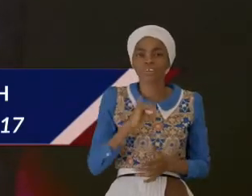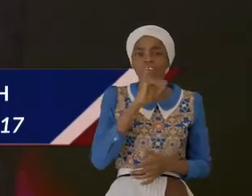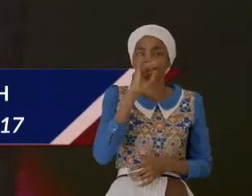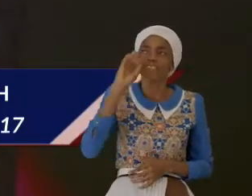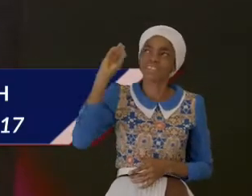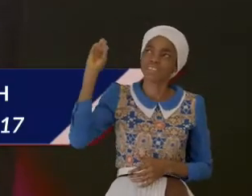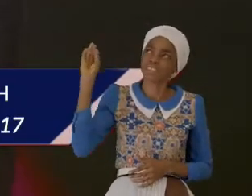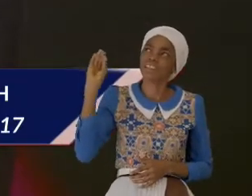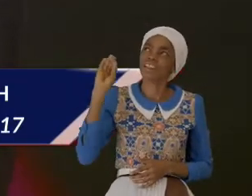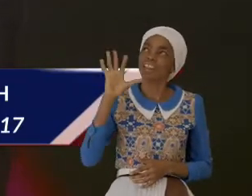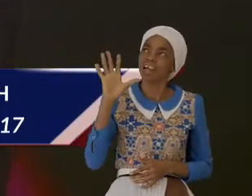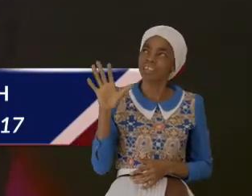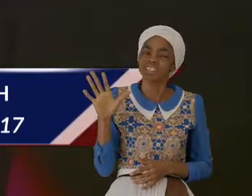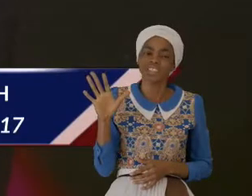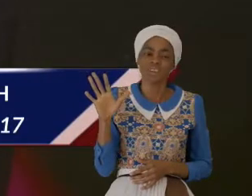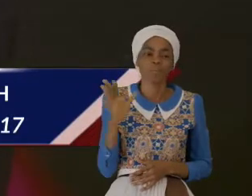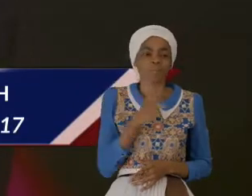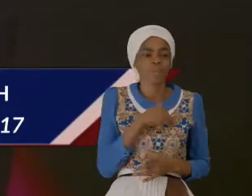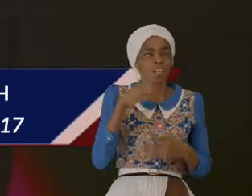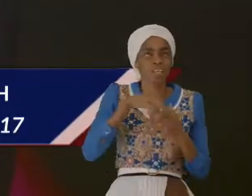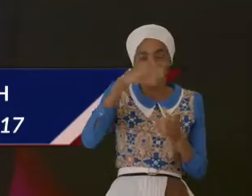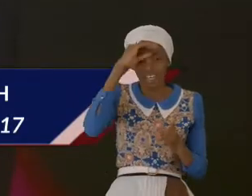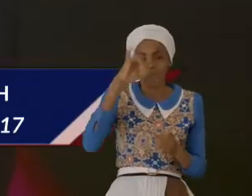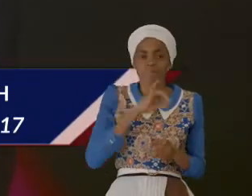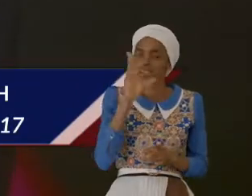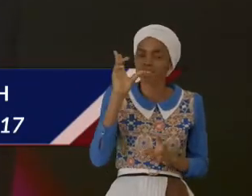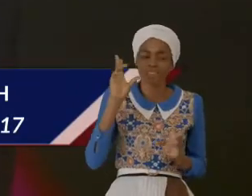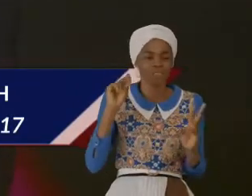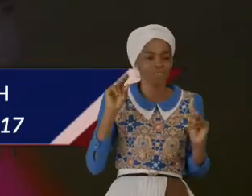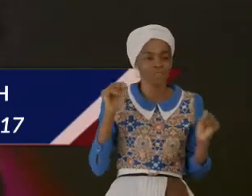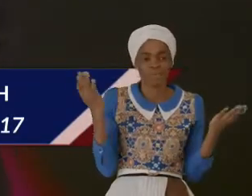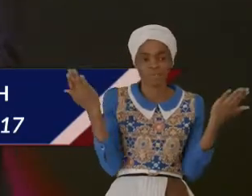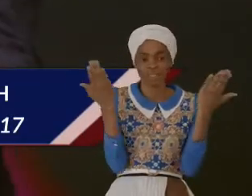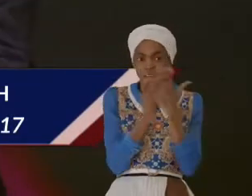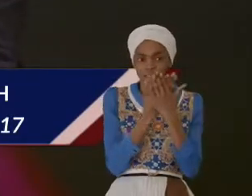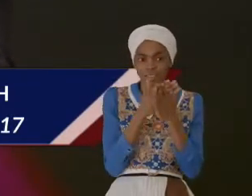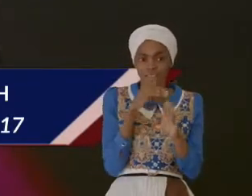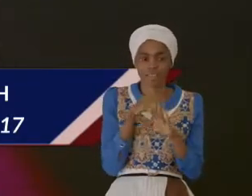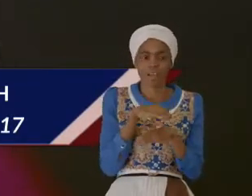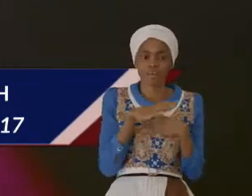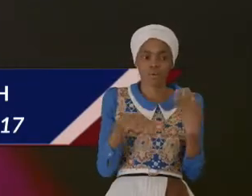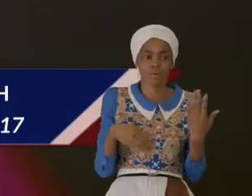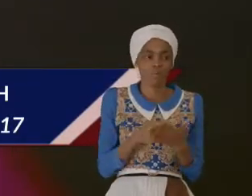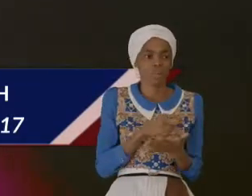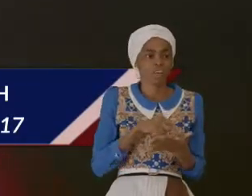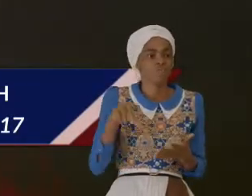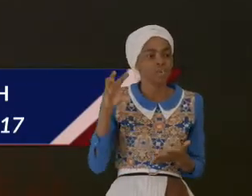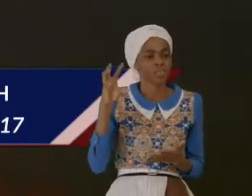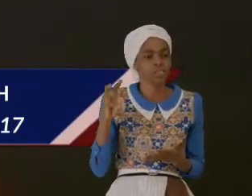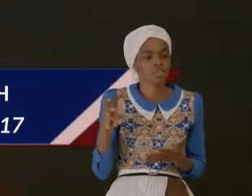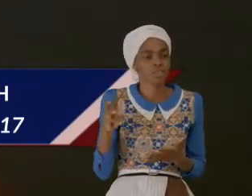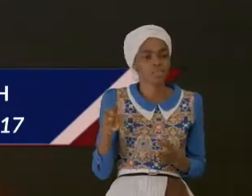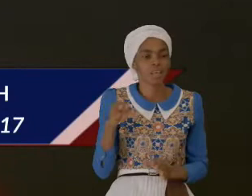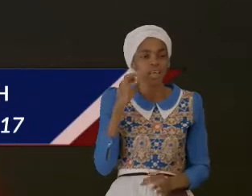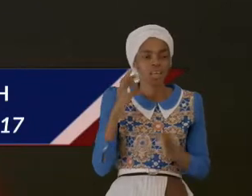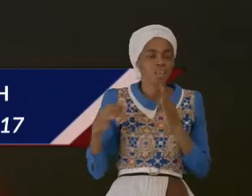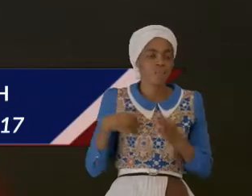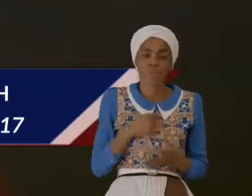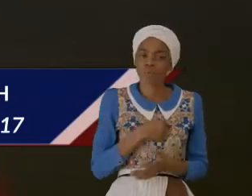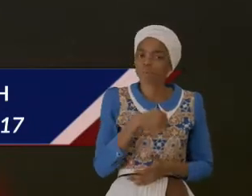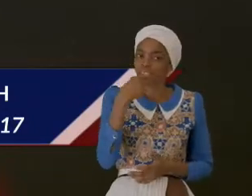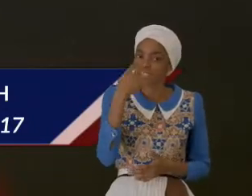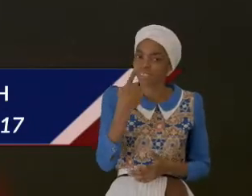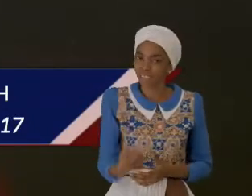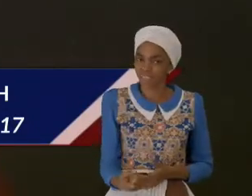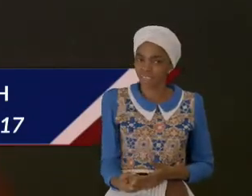light and in him is no Darkness at all then in verse 6 it says if